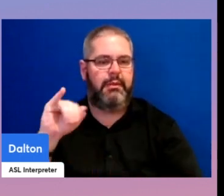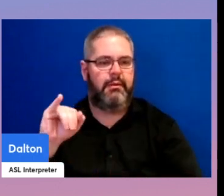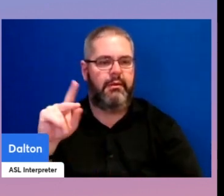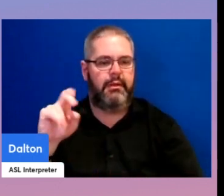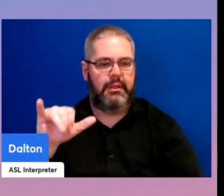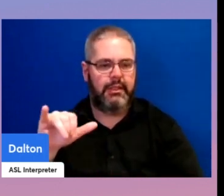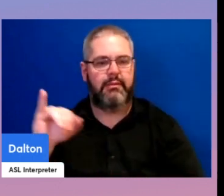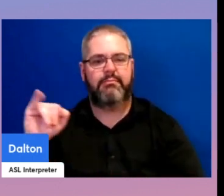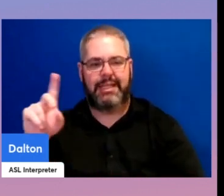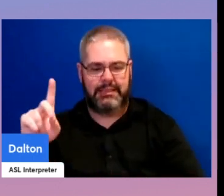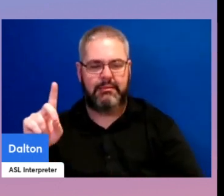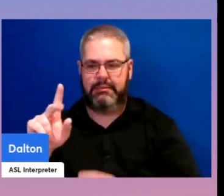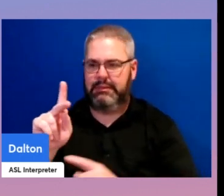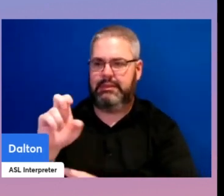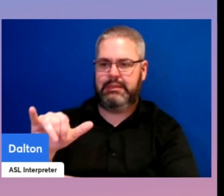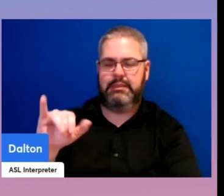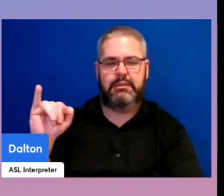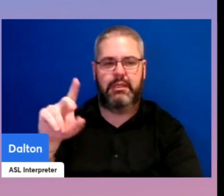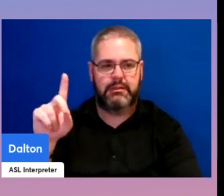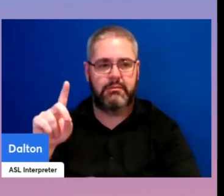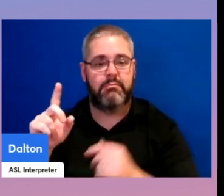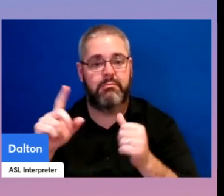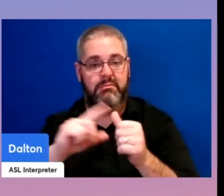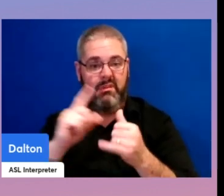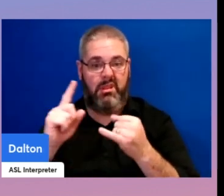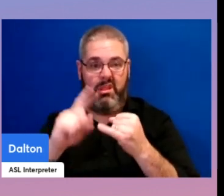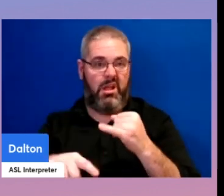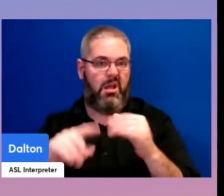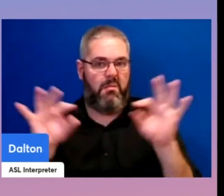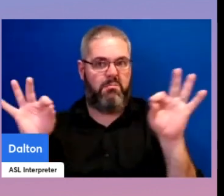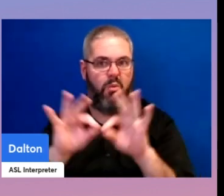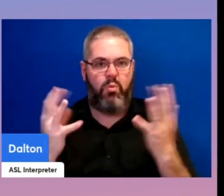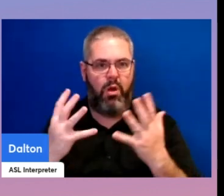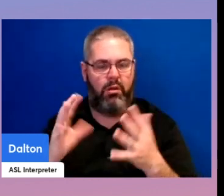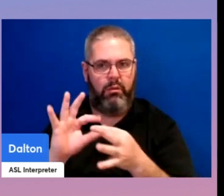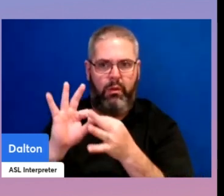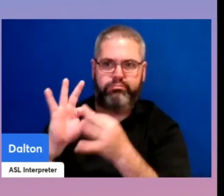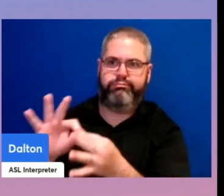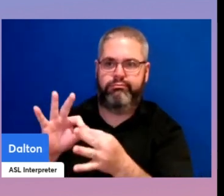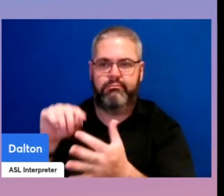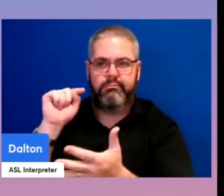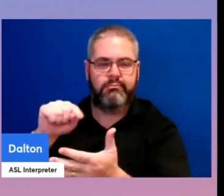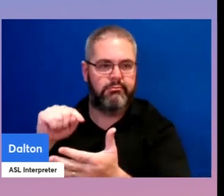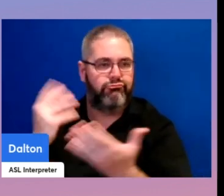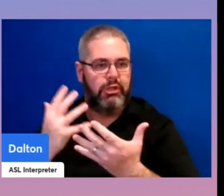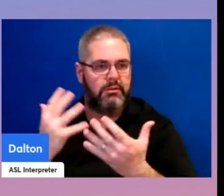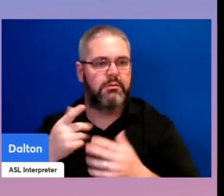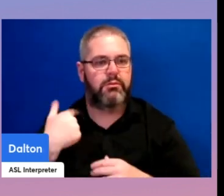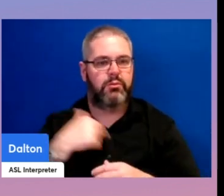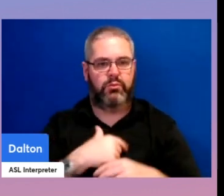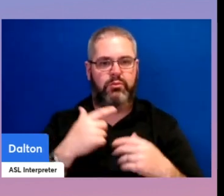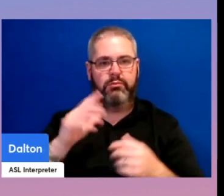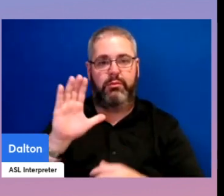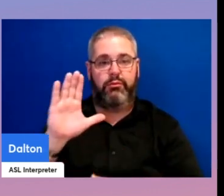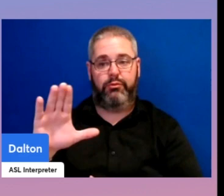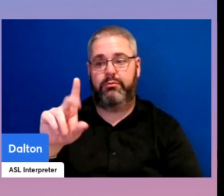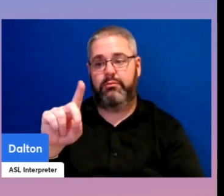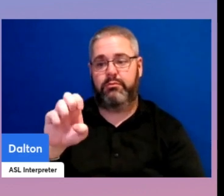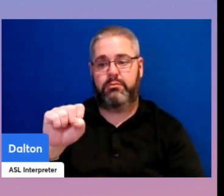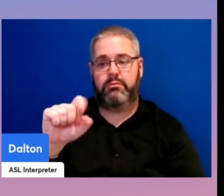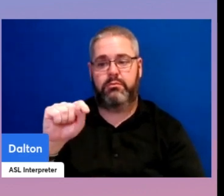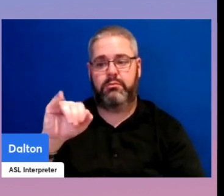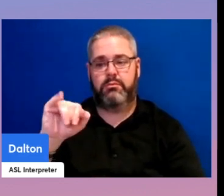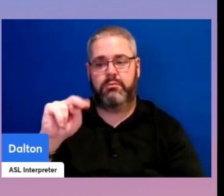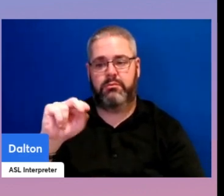most important thing is association. So as you will see here, we are tying the destination